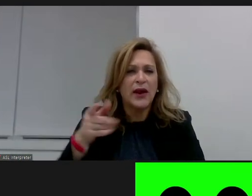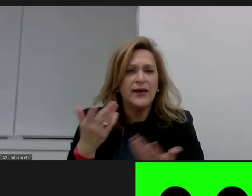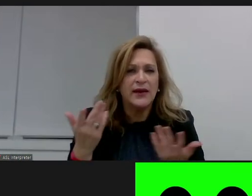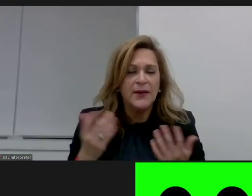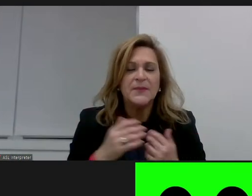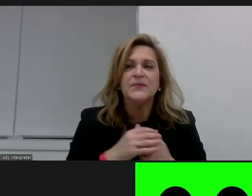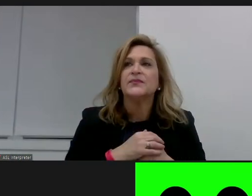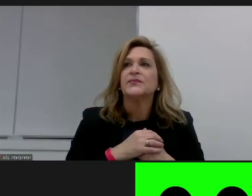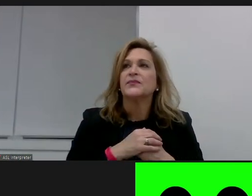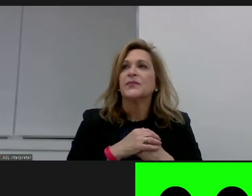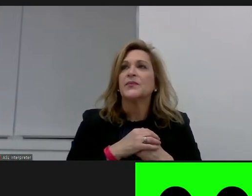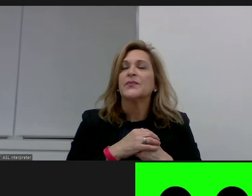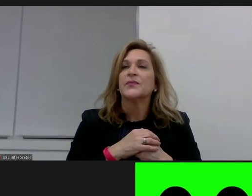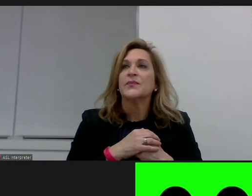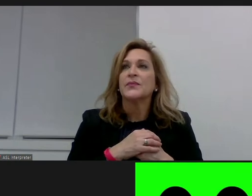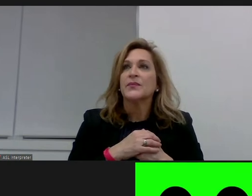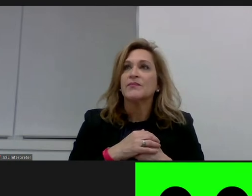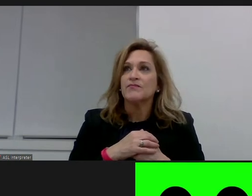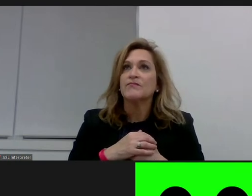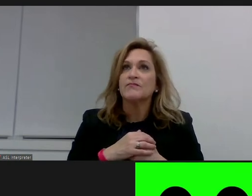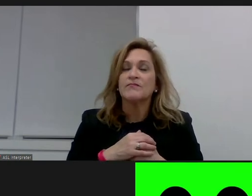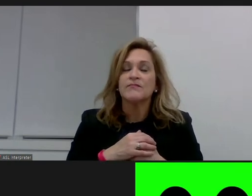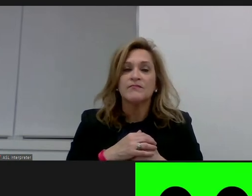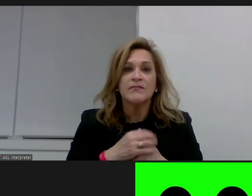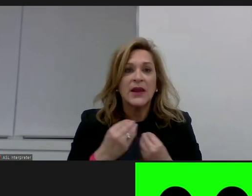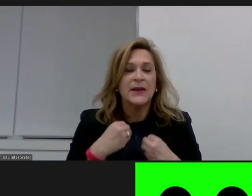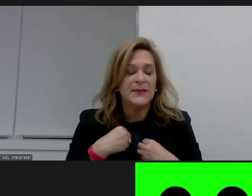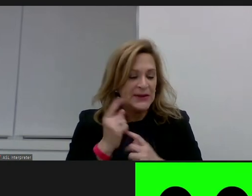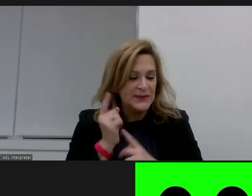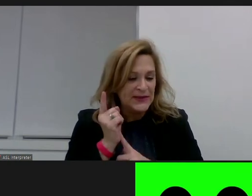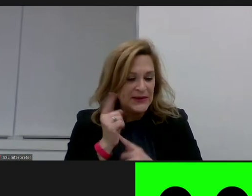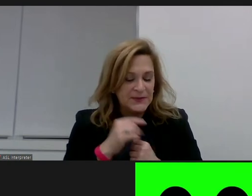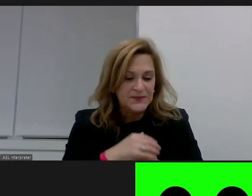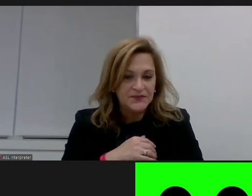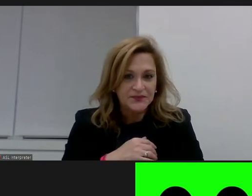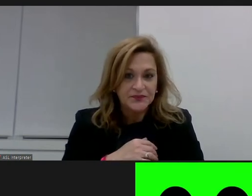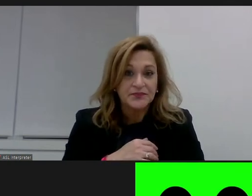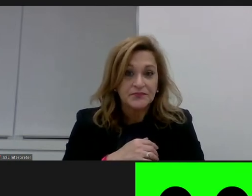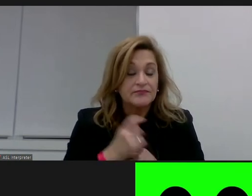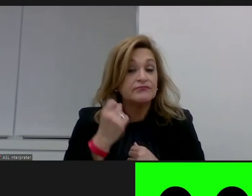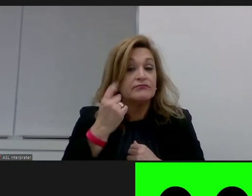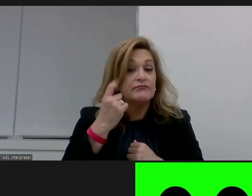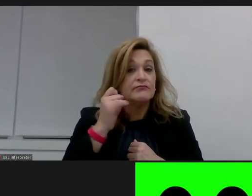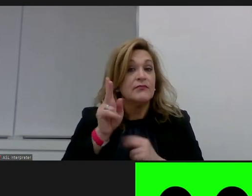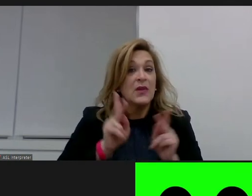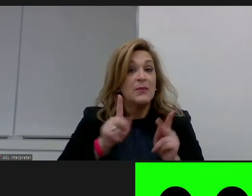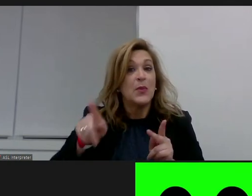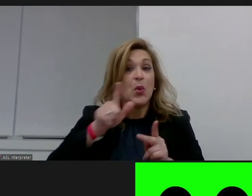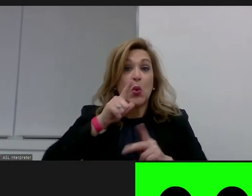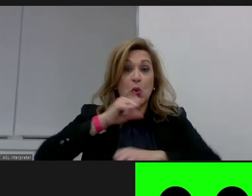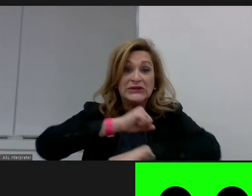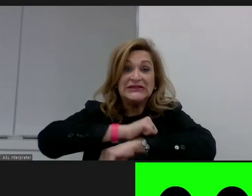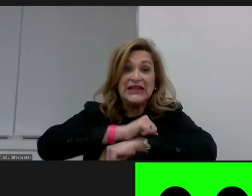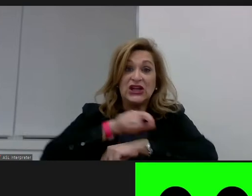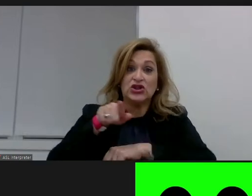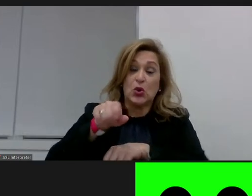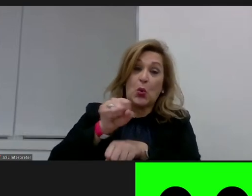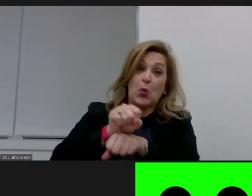I'm sorry, let me gather myself here. Station agents can assist the customers at the